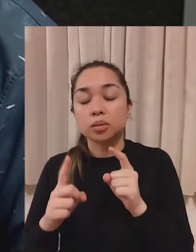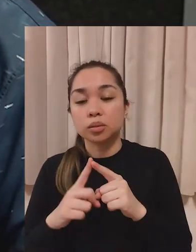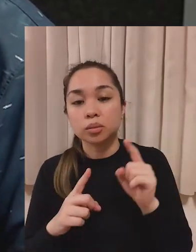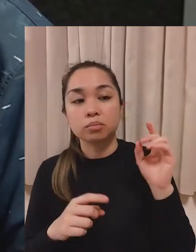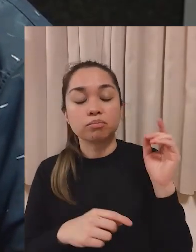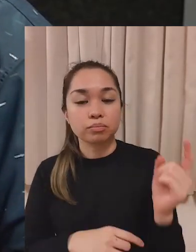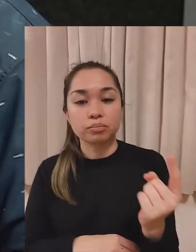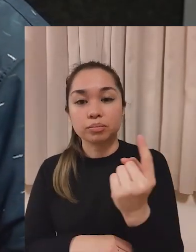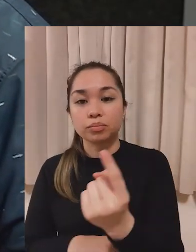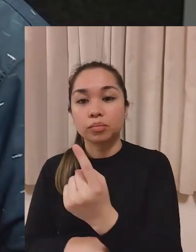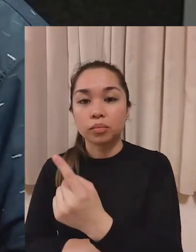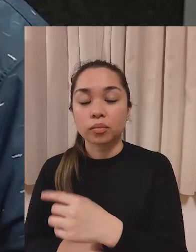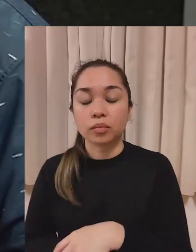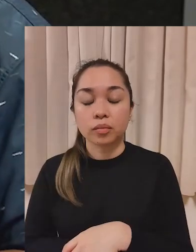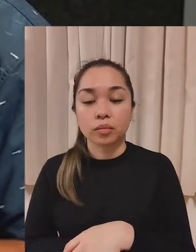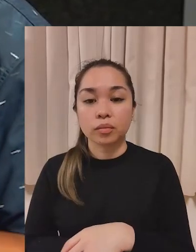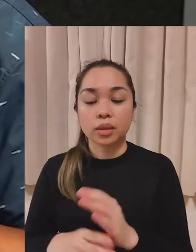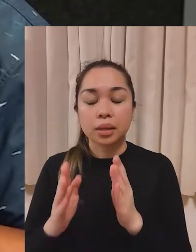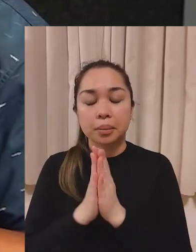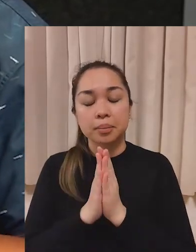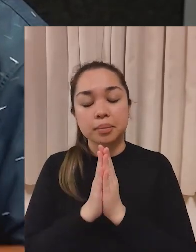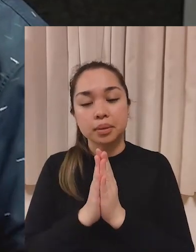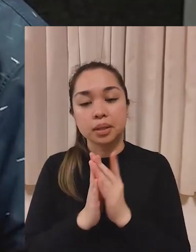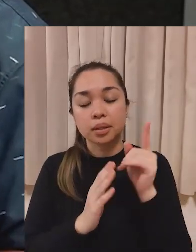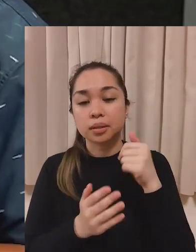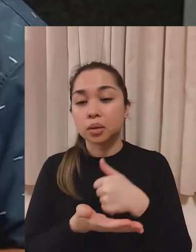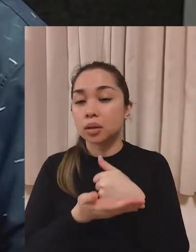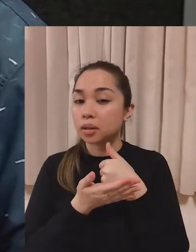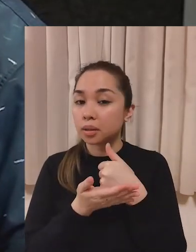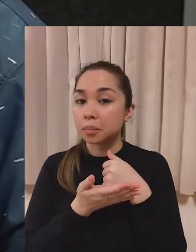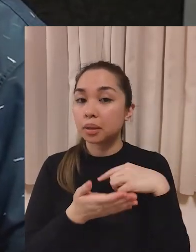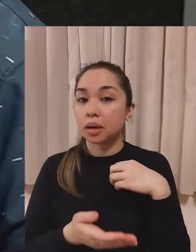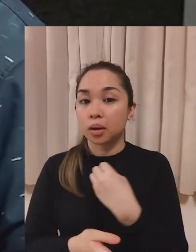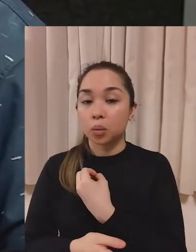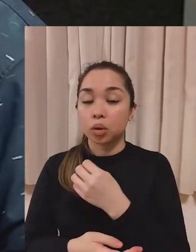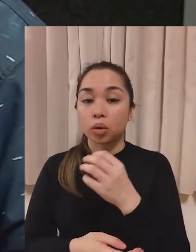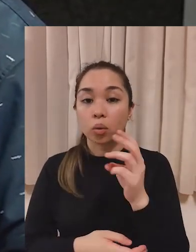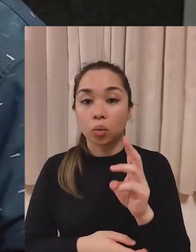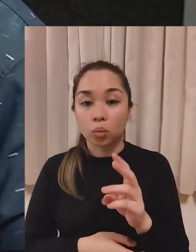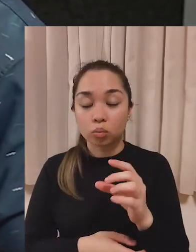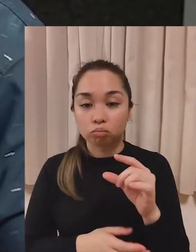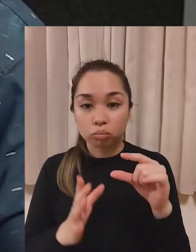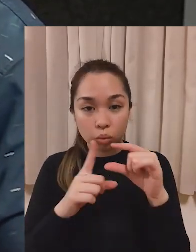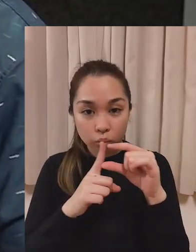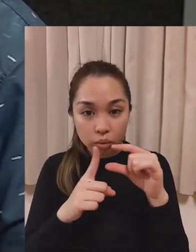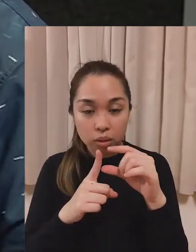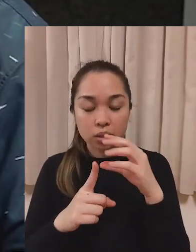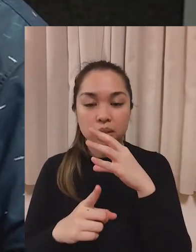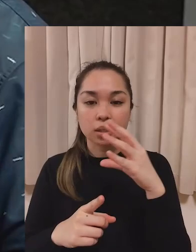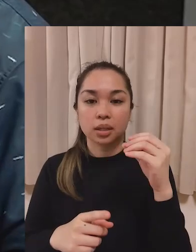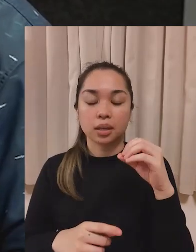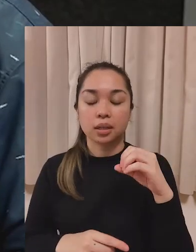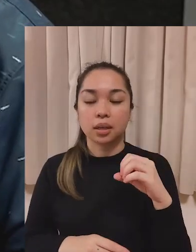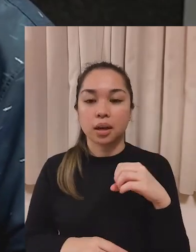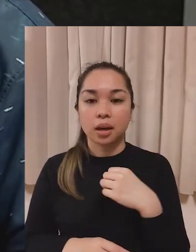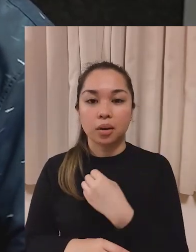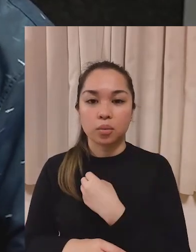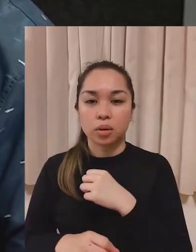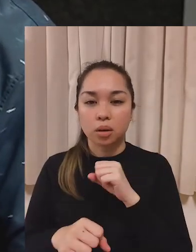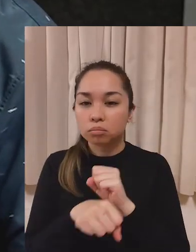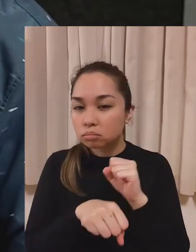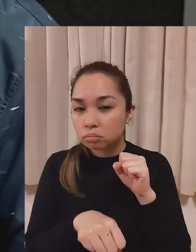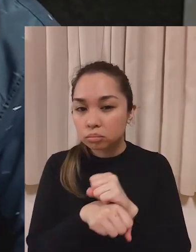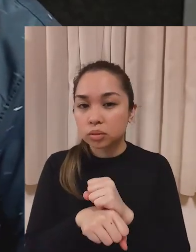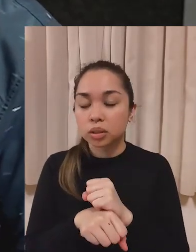I pray that you will cause our words and our presence to be a channel of your grace and of